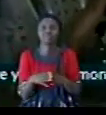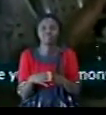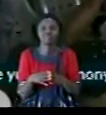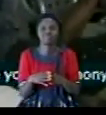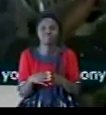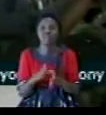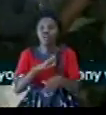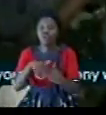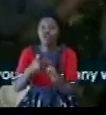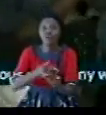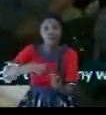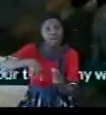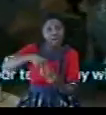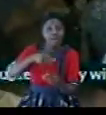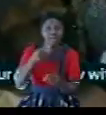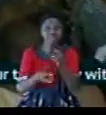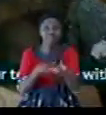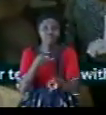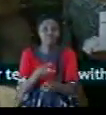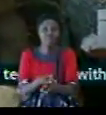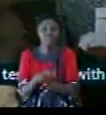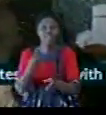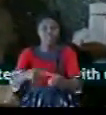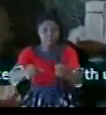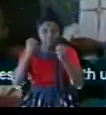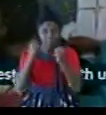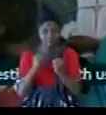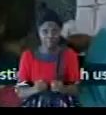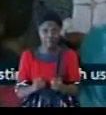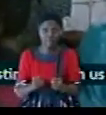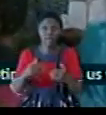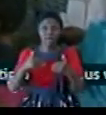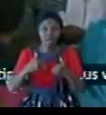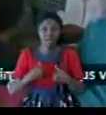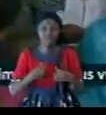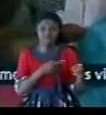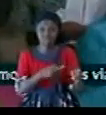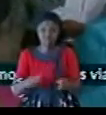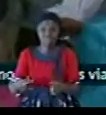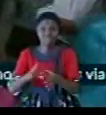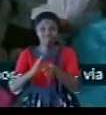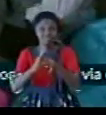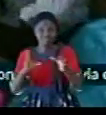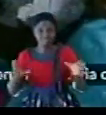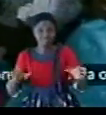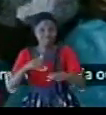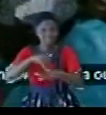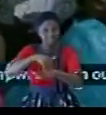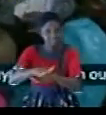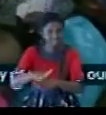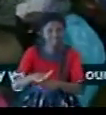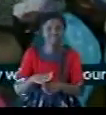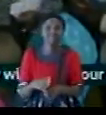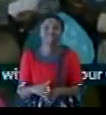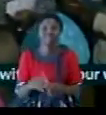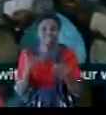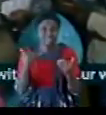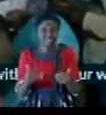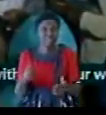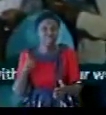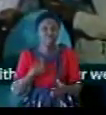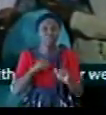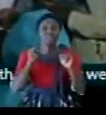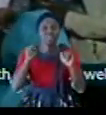the world, the power has been released. We've been connected to divinity, and now we can celebrate